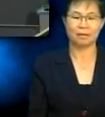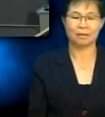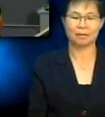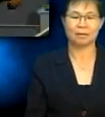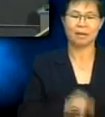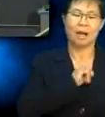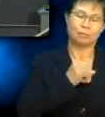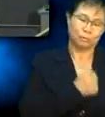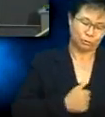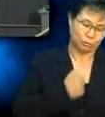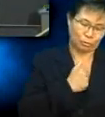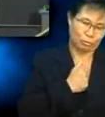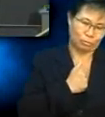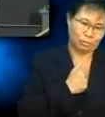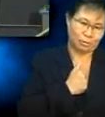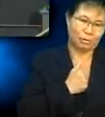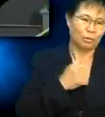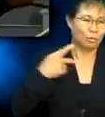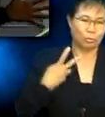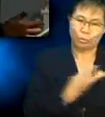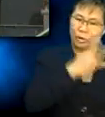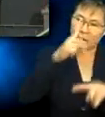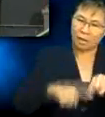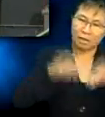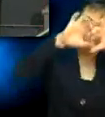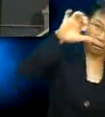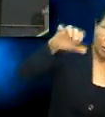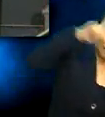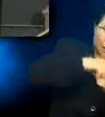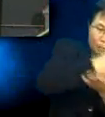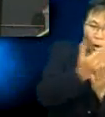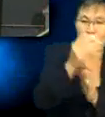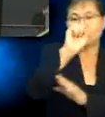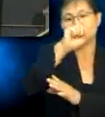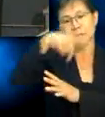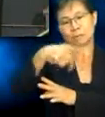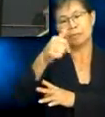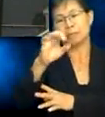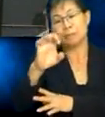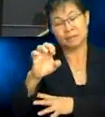Bye. I'm sorry, guys. We cannot explore this part of space yet.